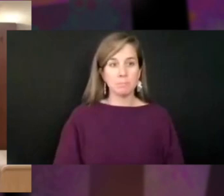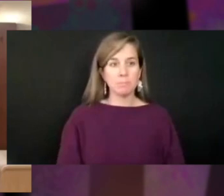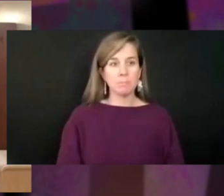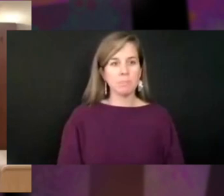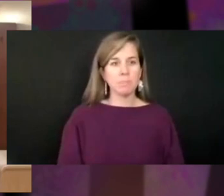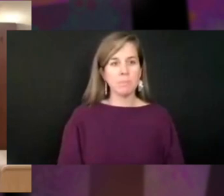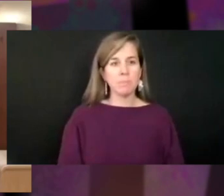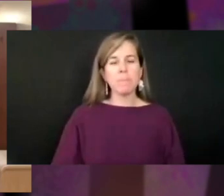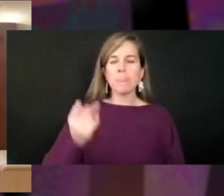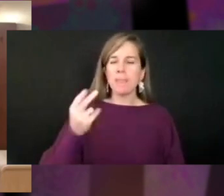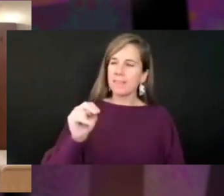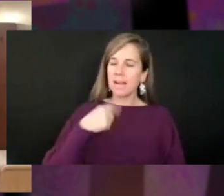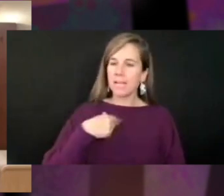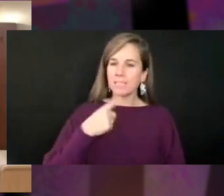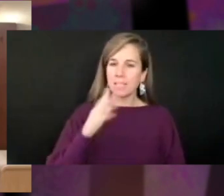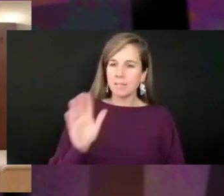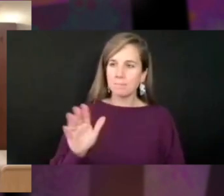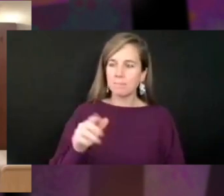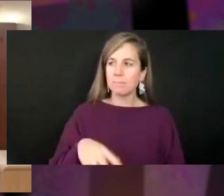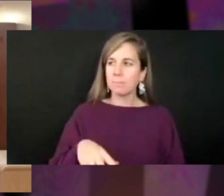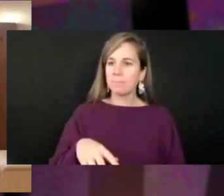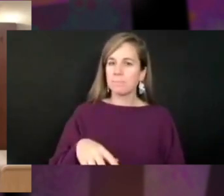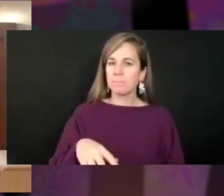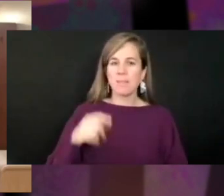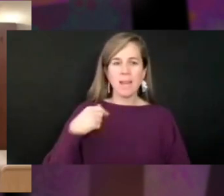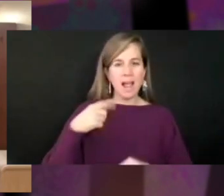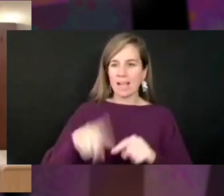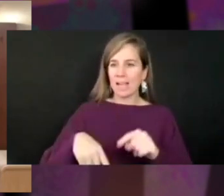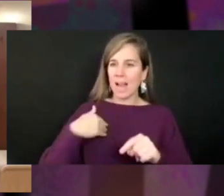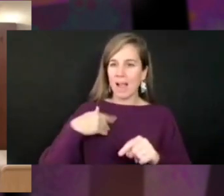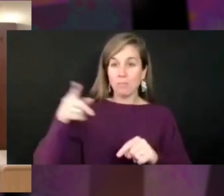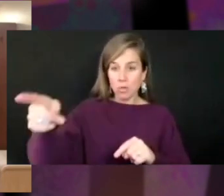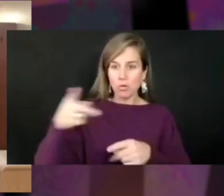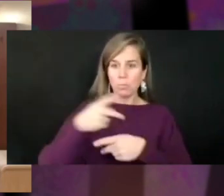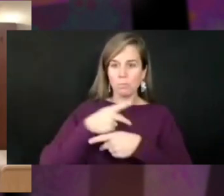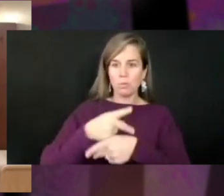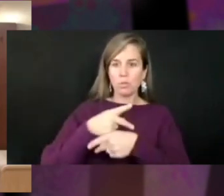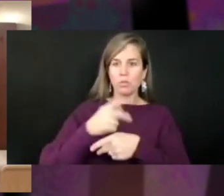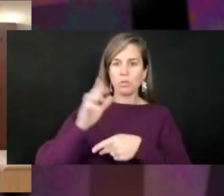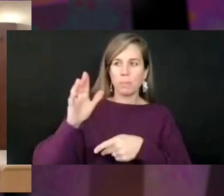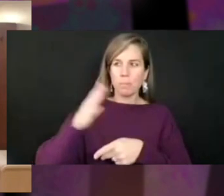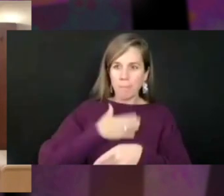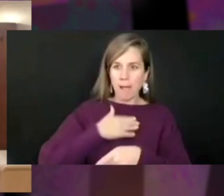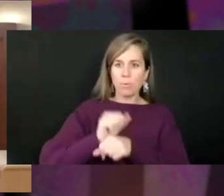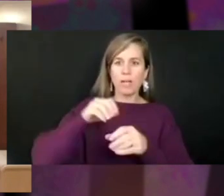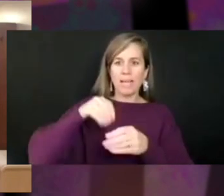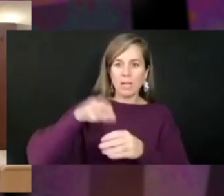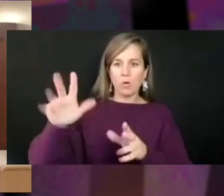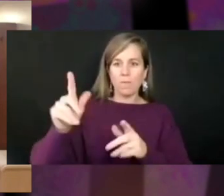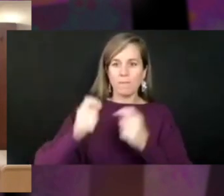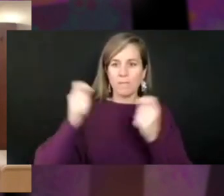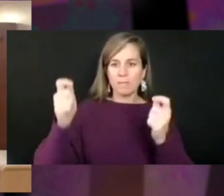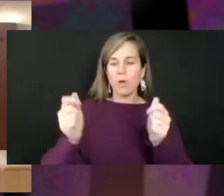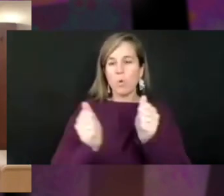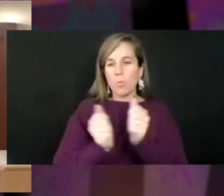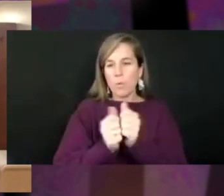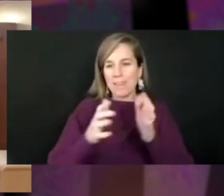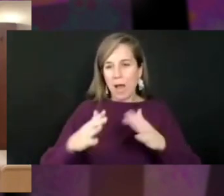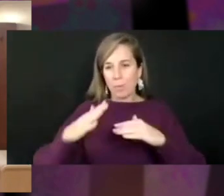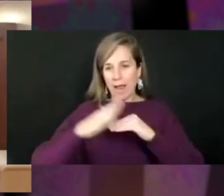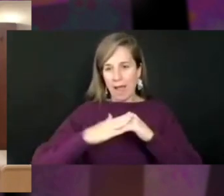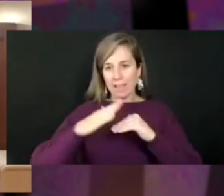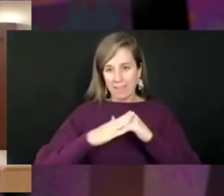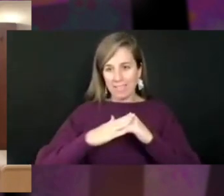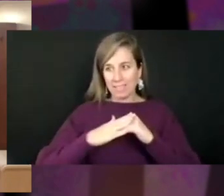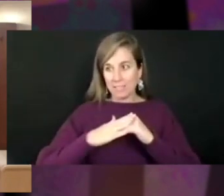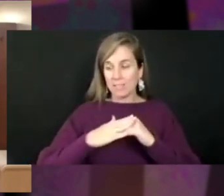And then I said to them, I can't have you produce my work in your festival without, at least on the nights where